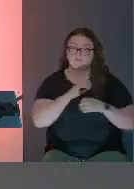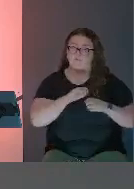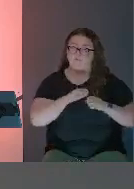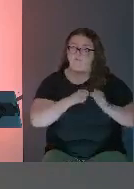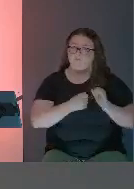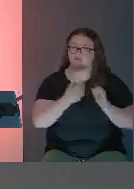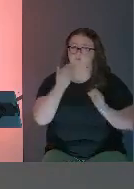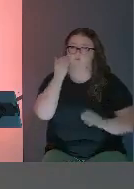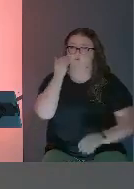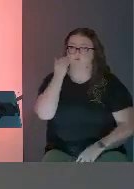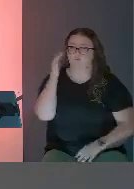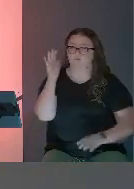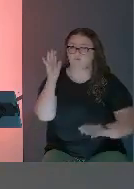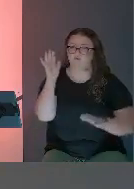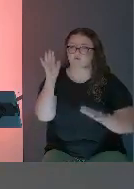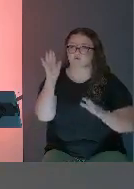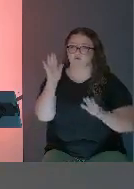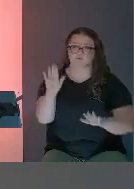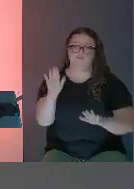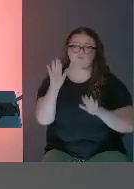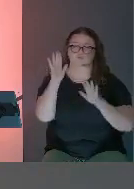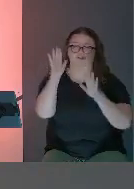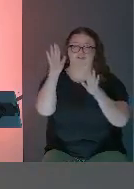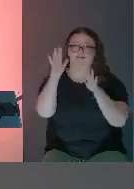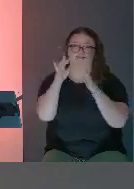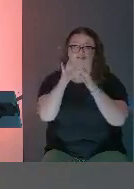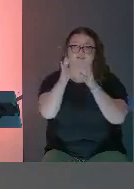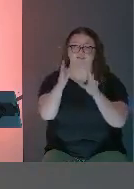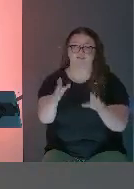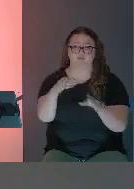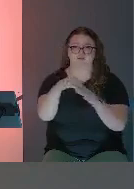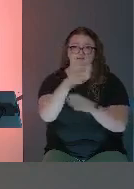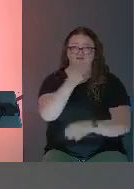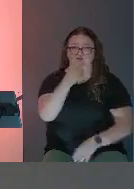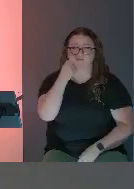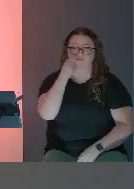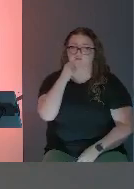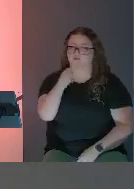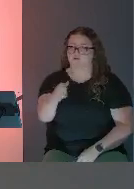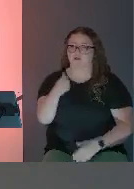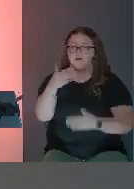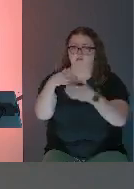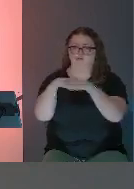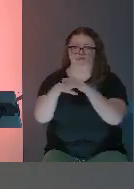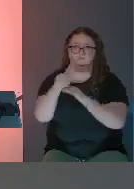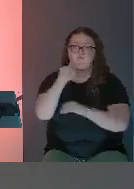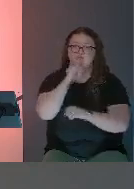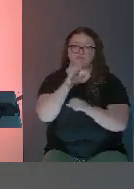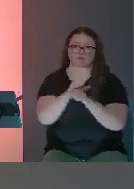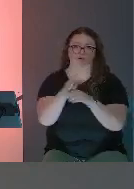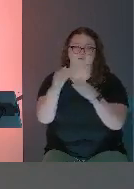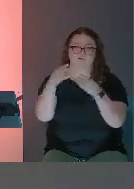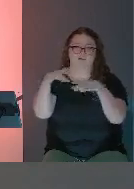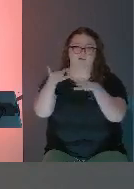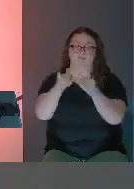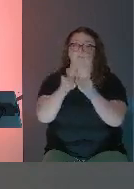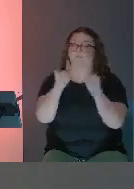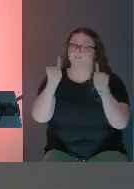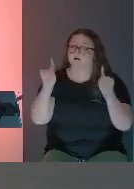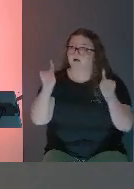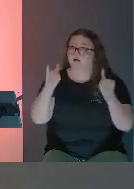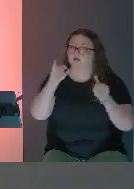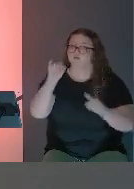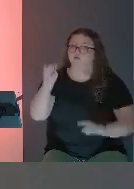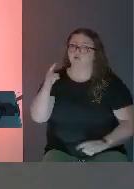to know that the greatest leader of the nation of Israel never had the privilege of entering into the land of promise. But it was